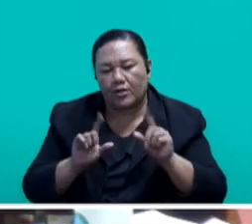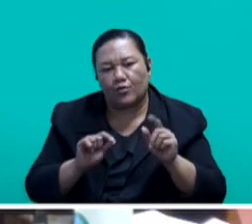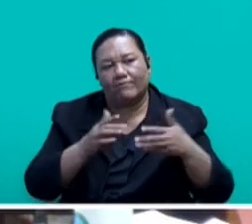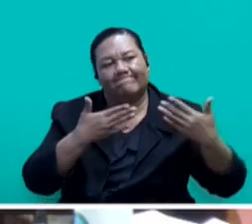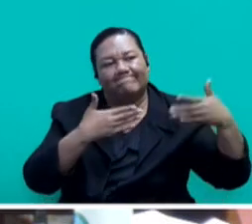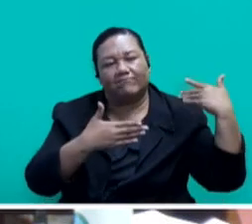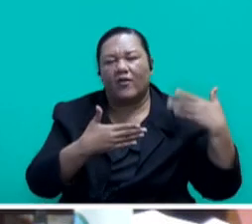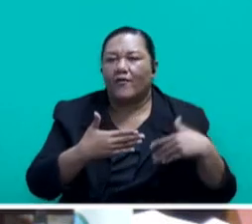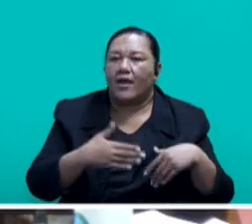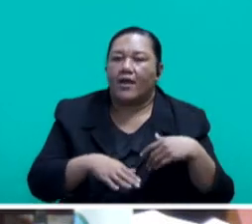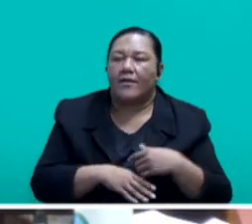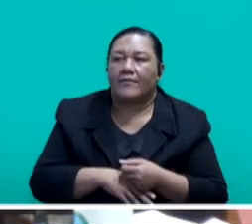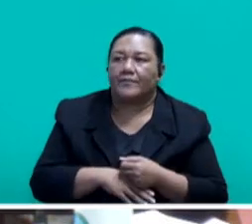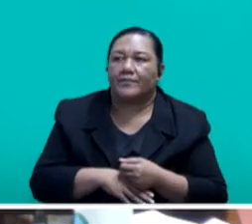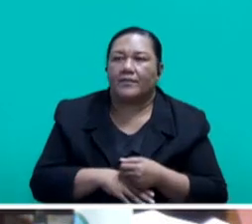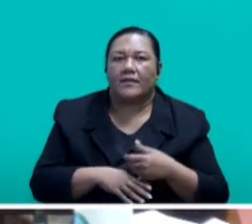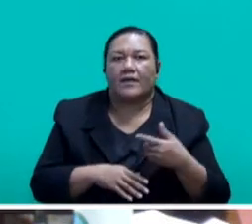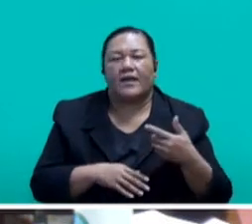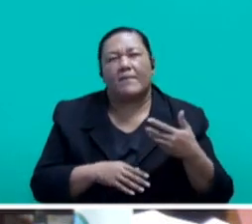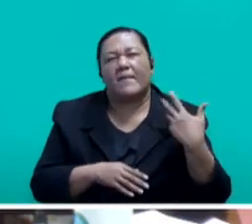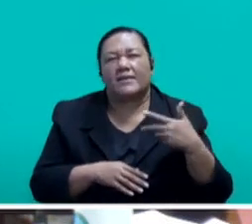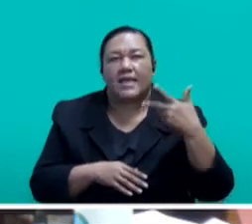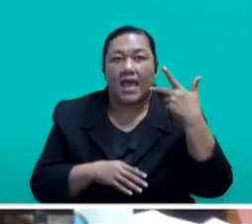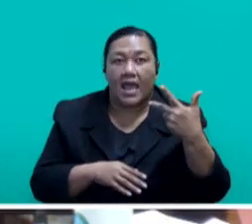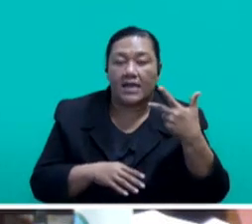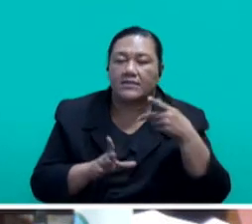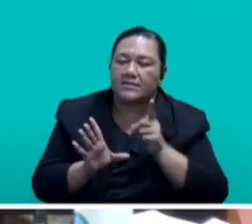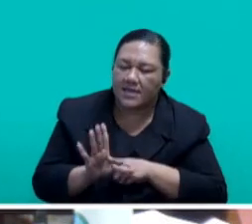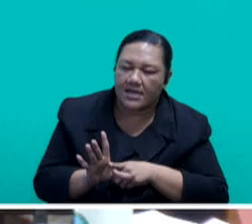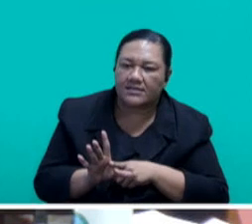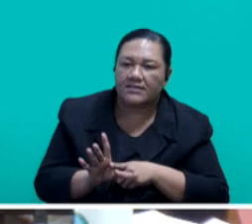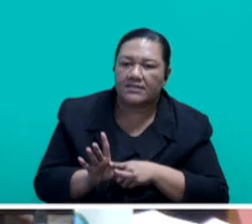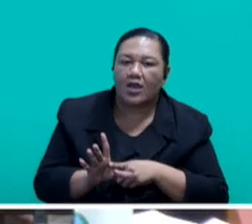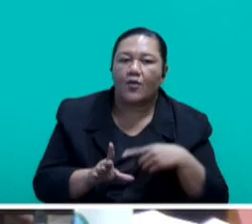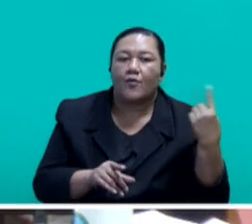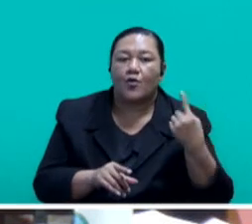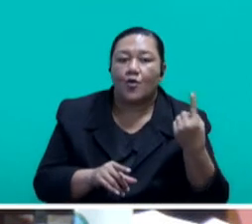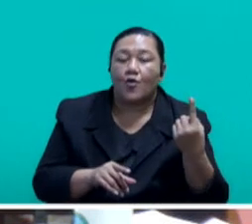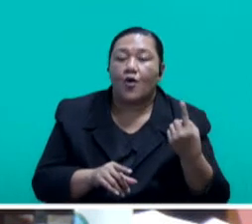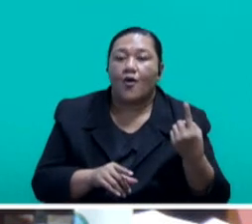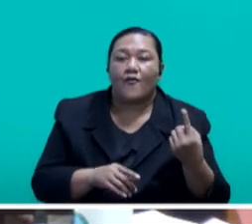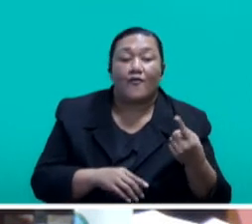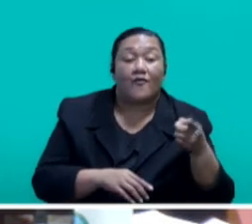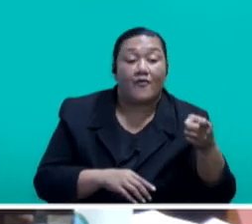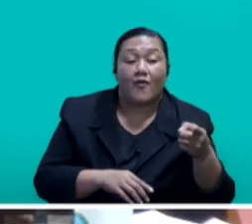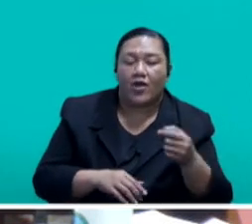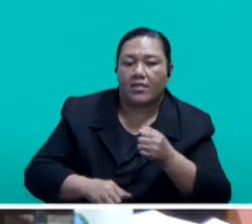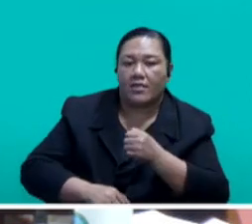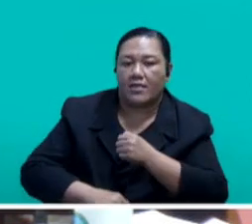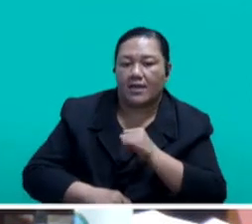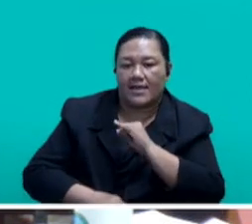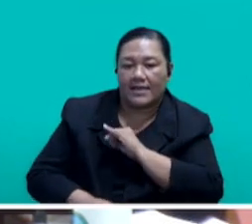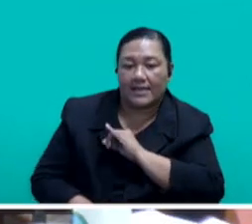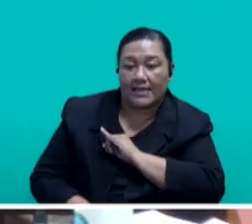years and 8 years before that in its interim military government form. We are